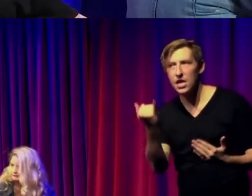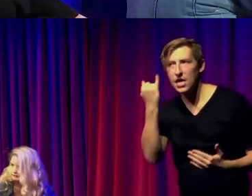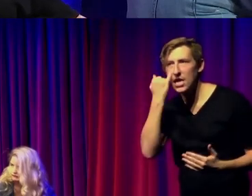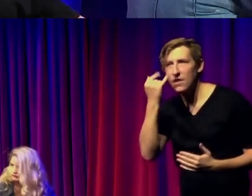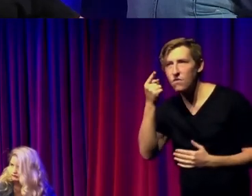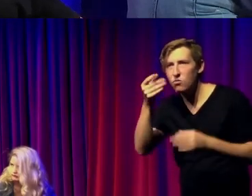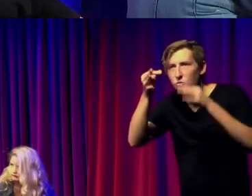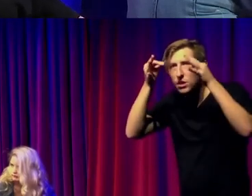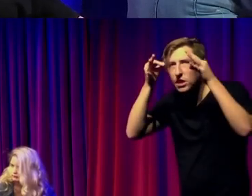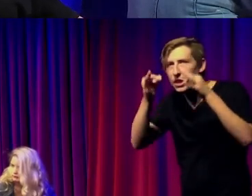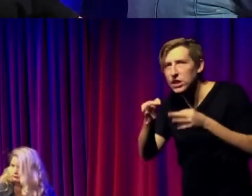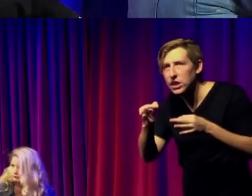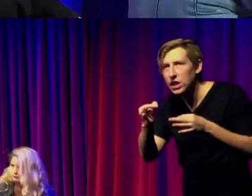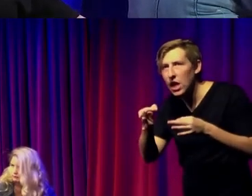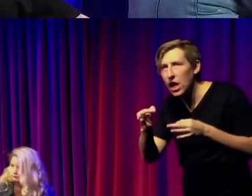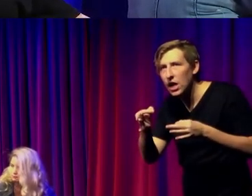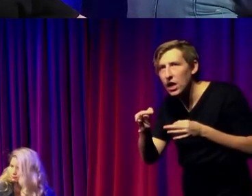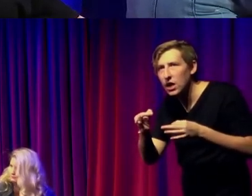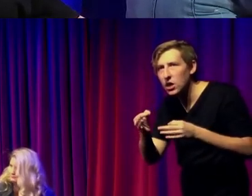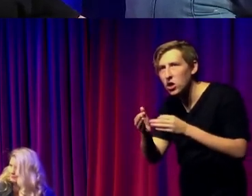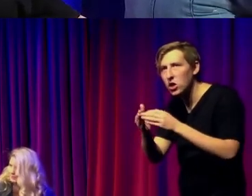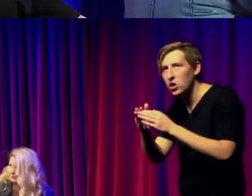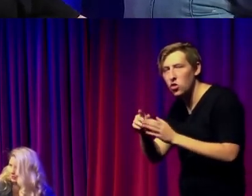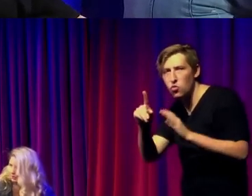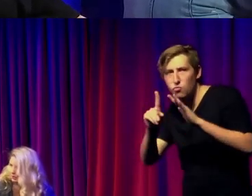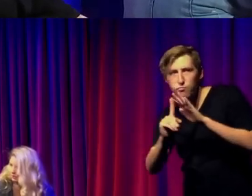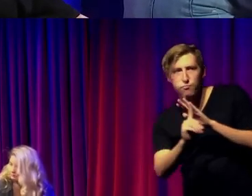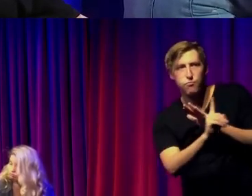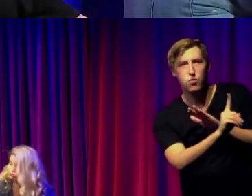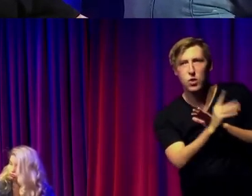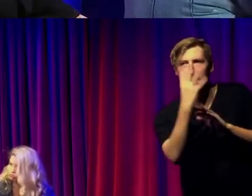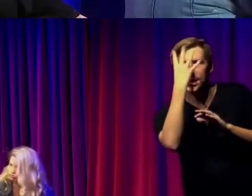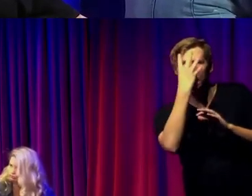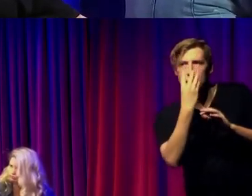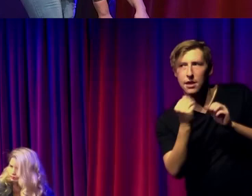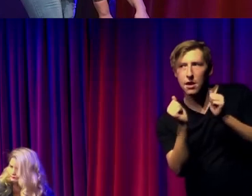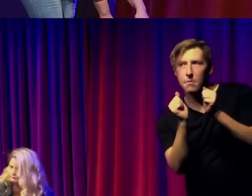go to the shed and sleep within the horse.